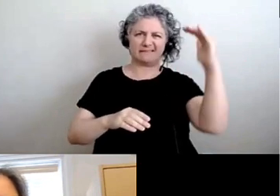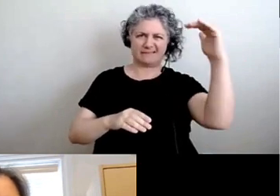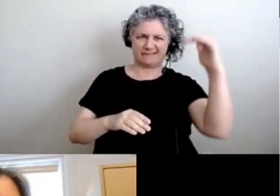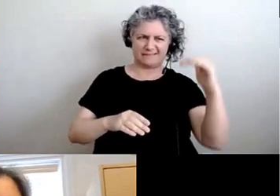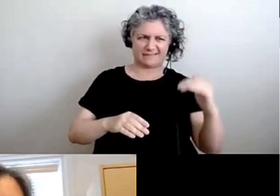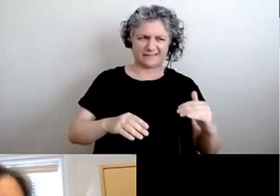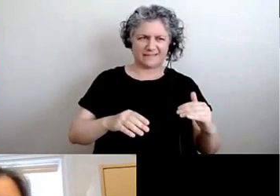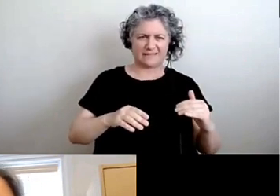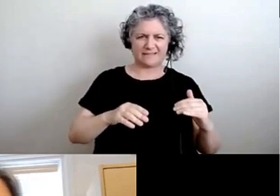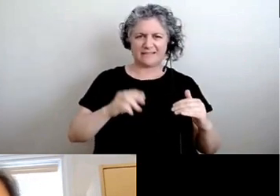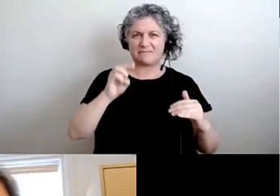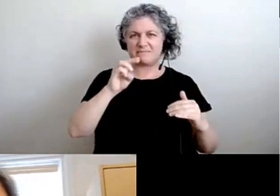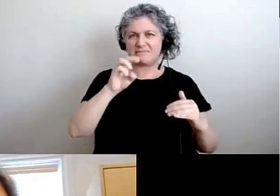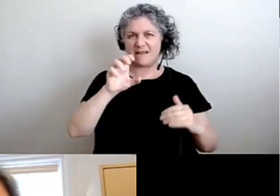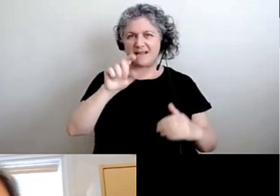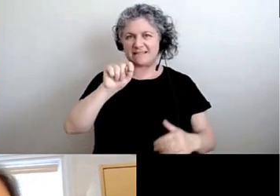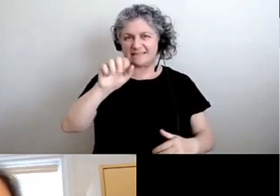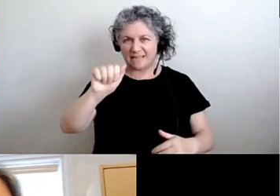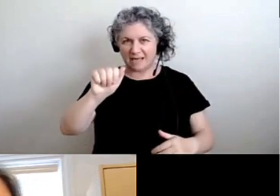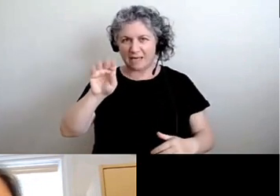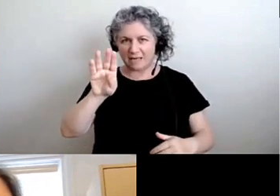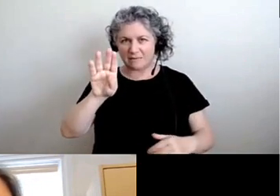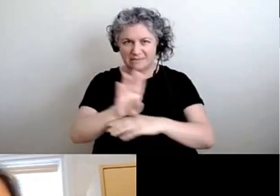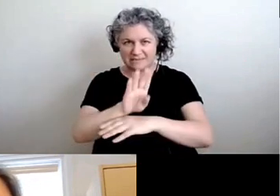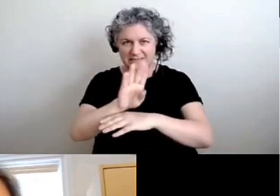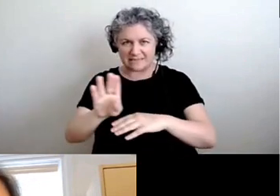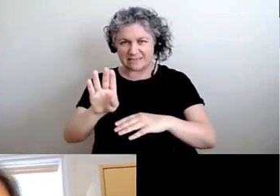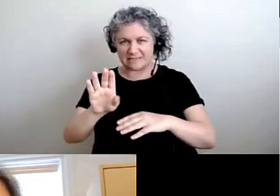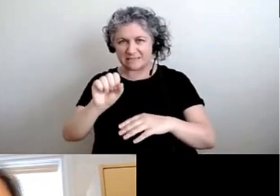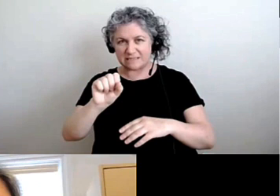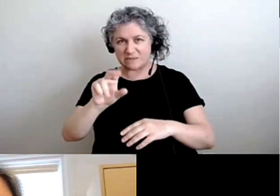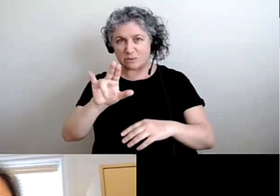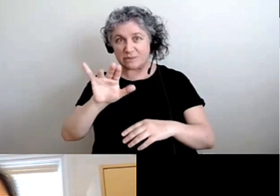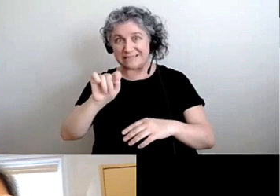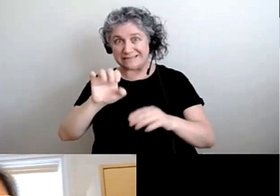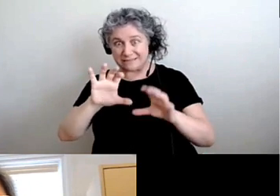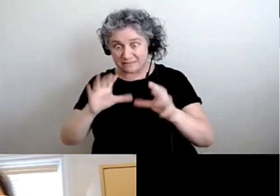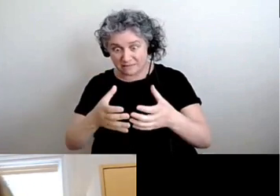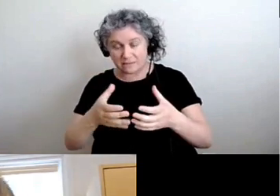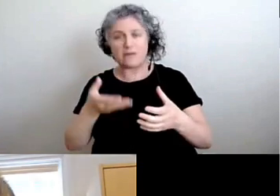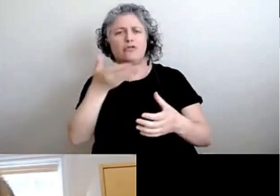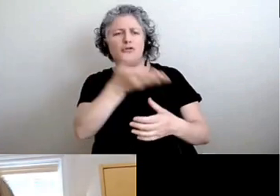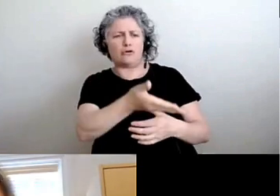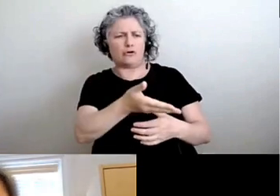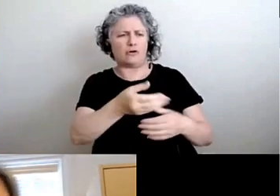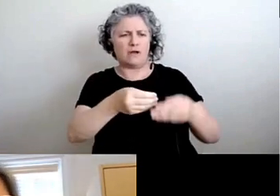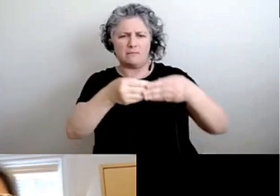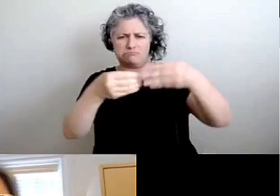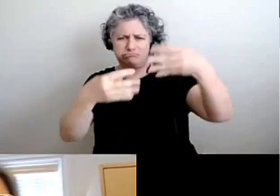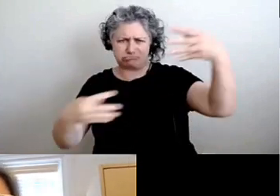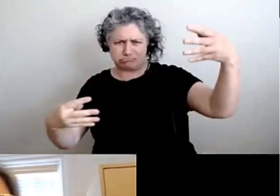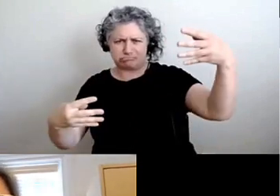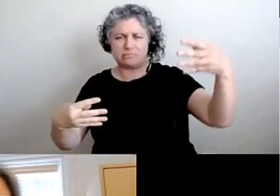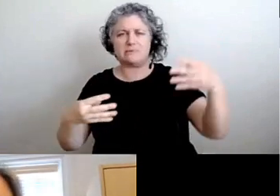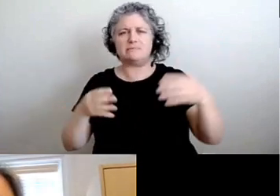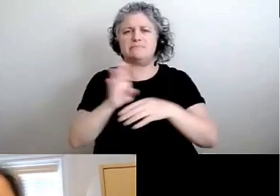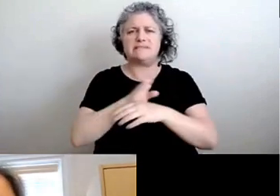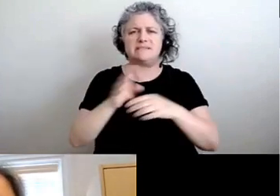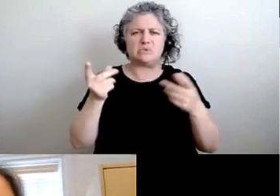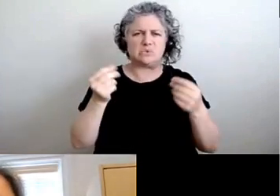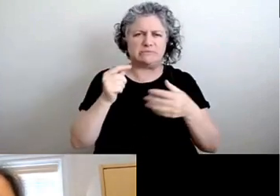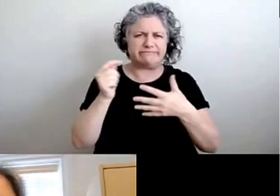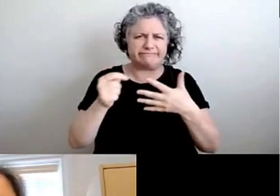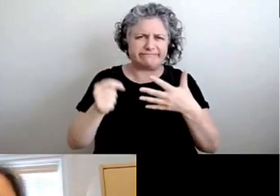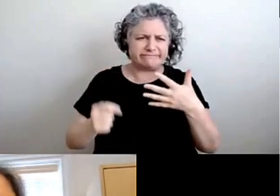Meta Business Suite is there, so you can go to all those things that you can do business-wise, and I'll look at them briefly